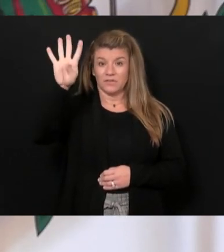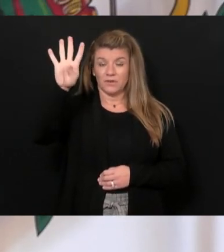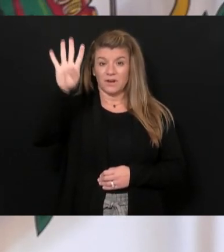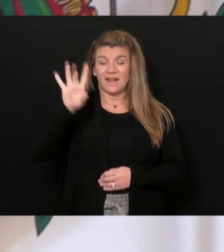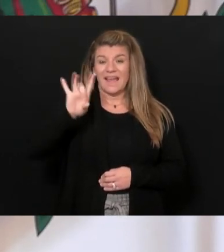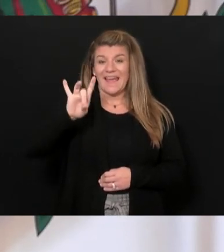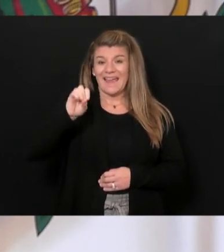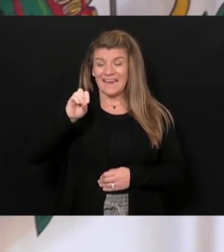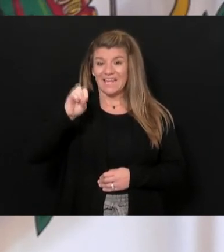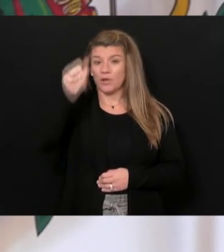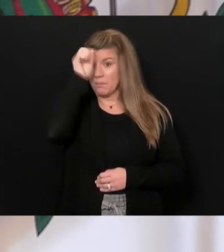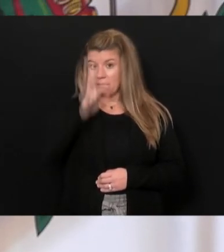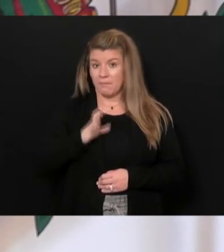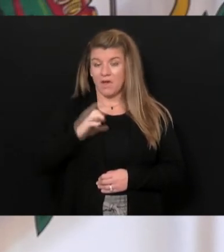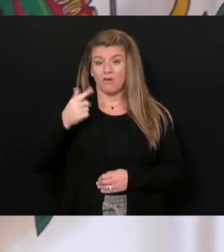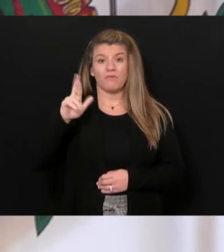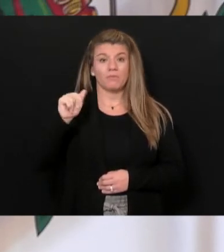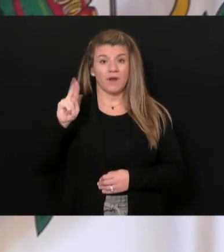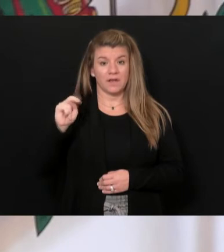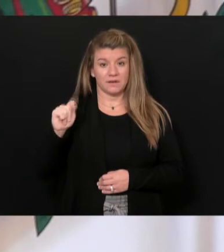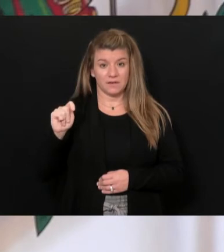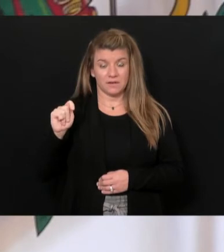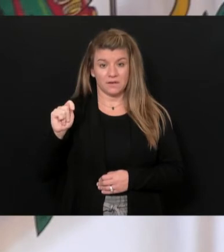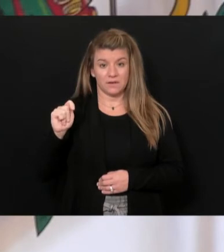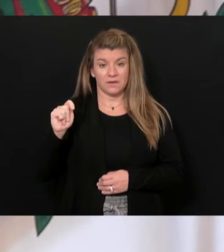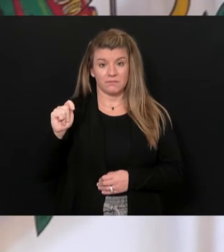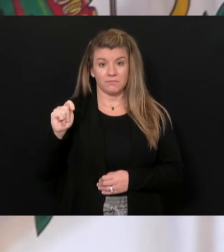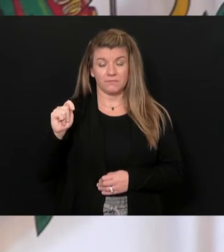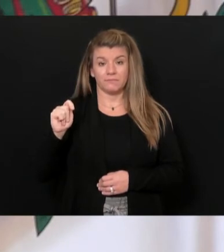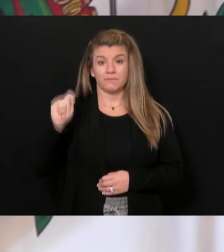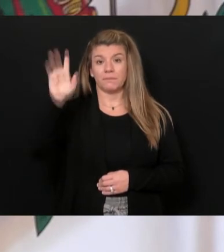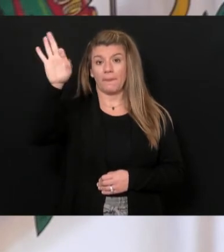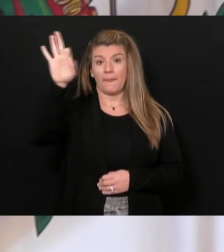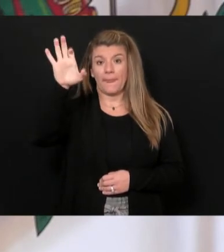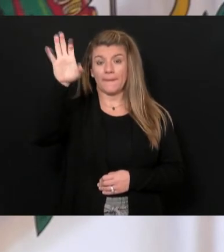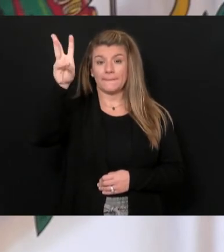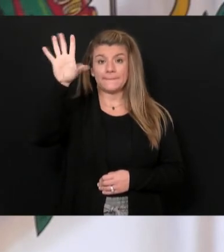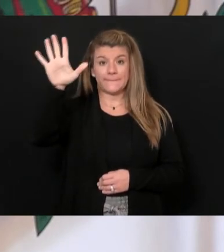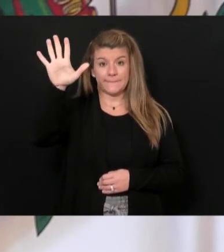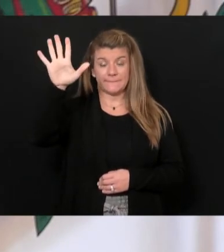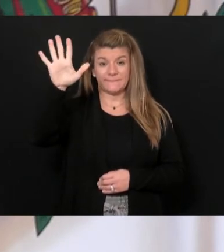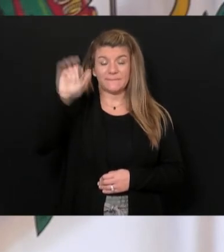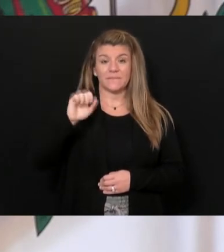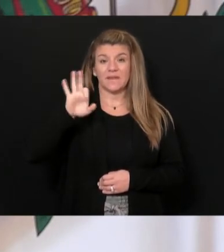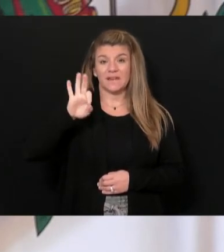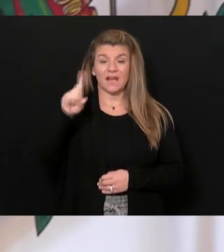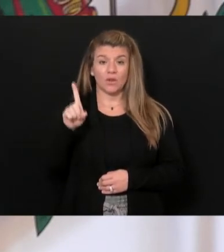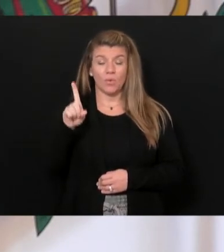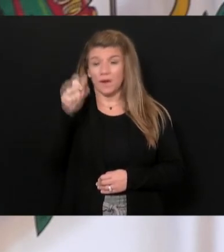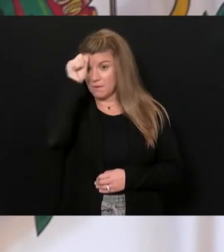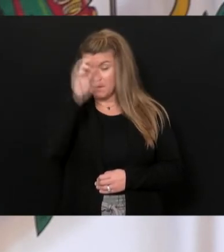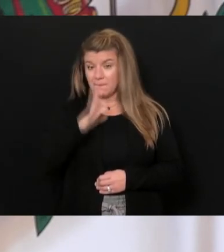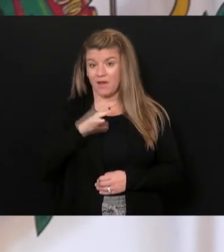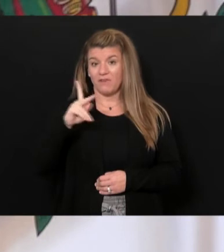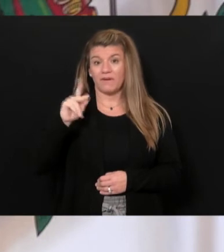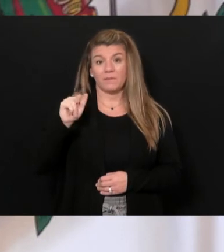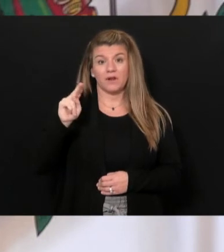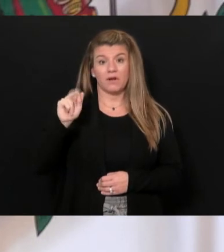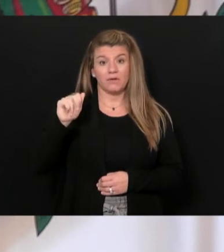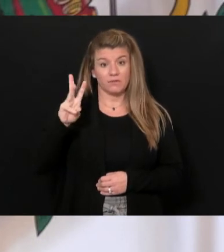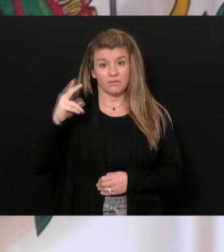an 80-year-old male from Grant County. Our 965th death, a 91-year-old male from Kanawha